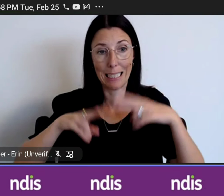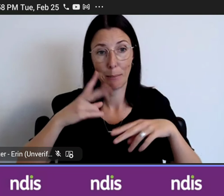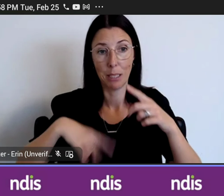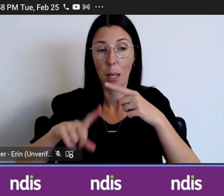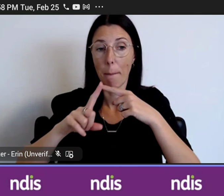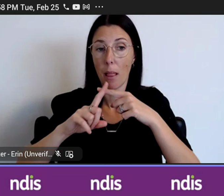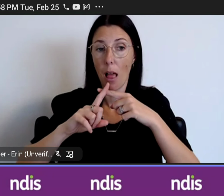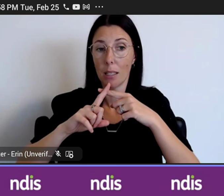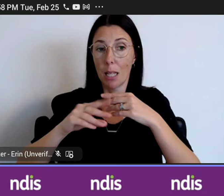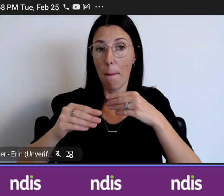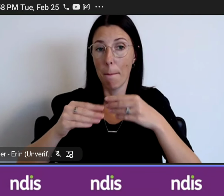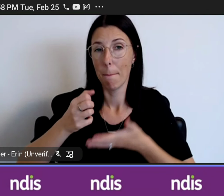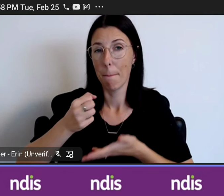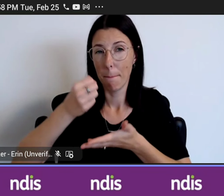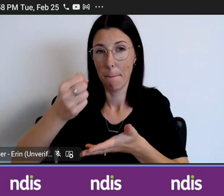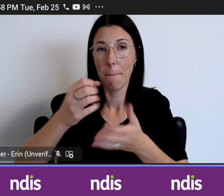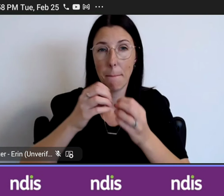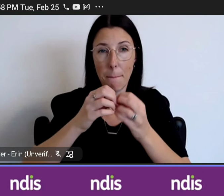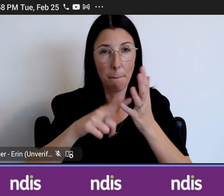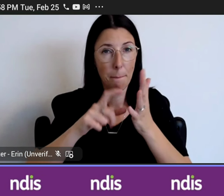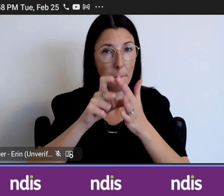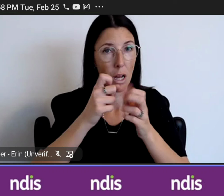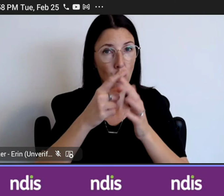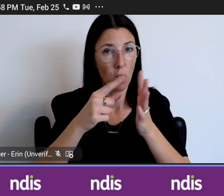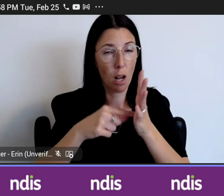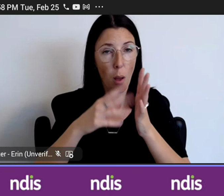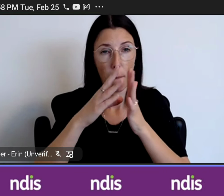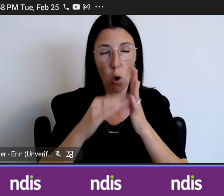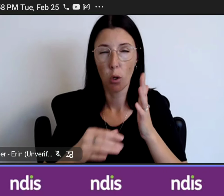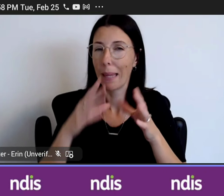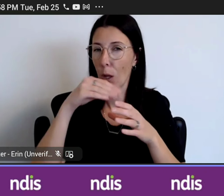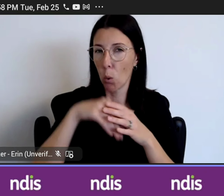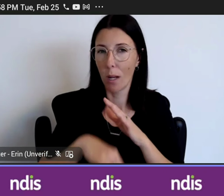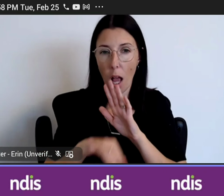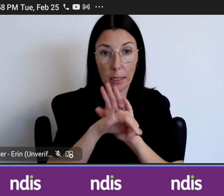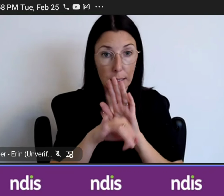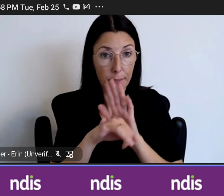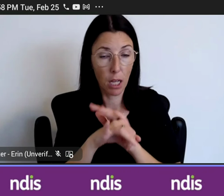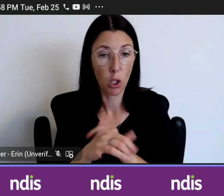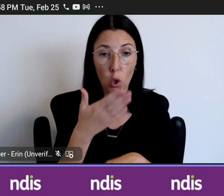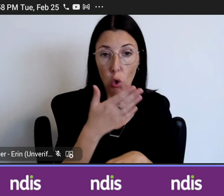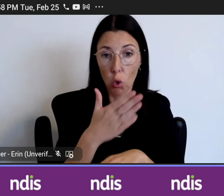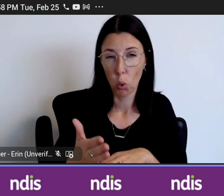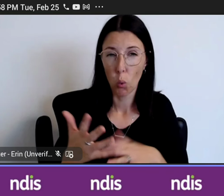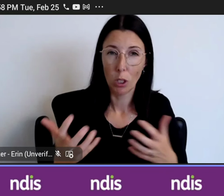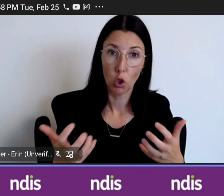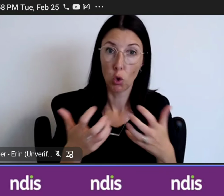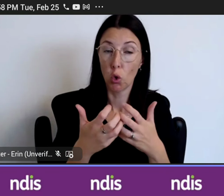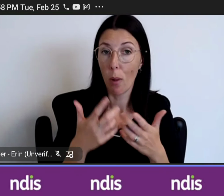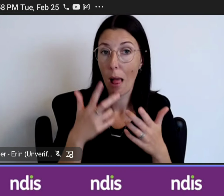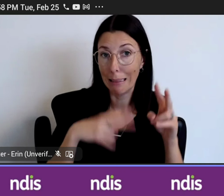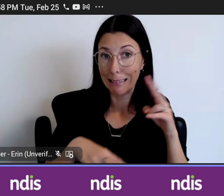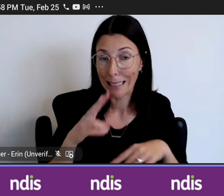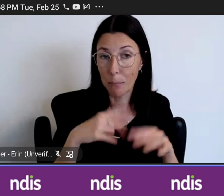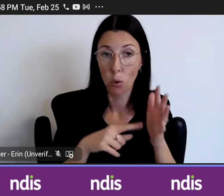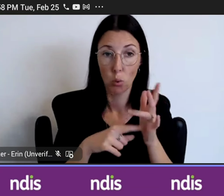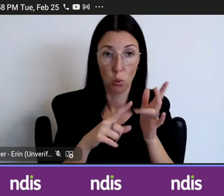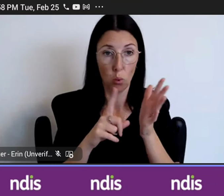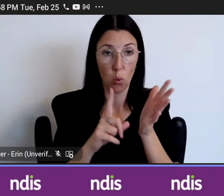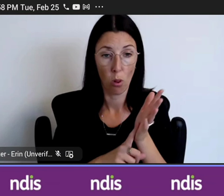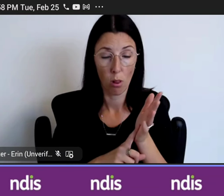model, including identification of suitable needs assessment tools or tools, the co-design